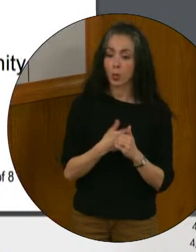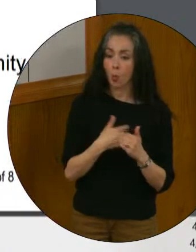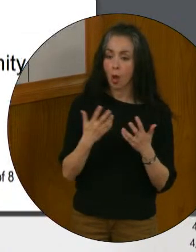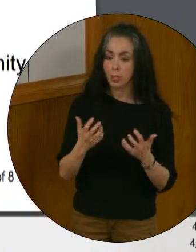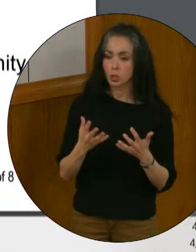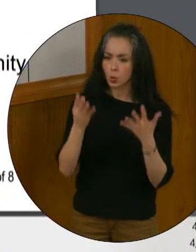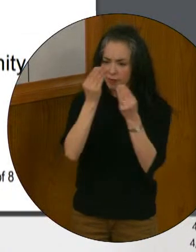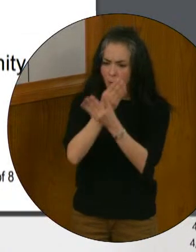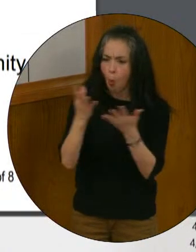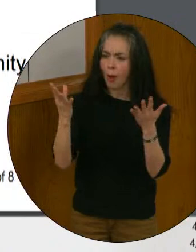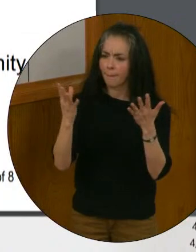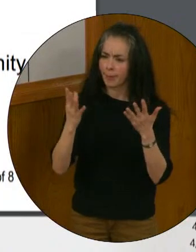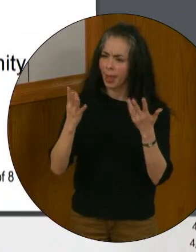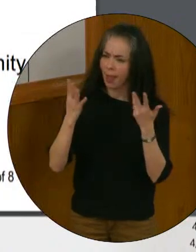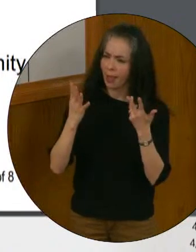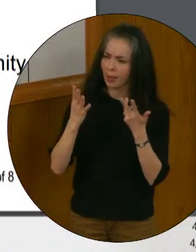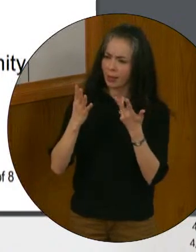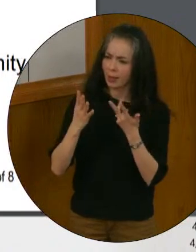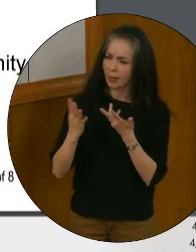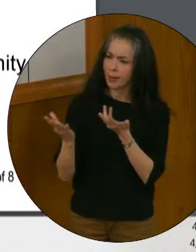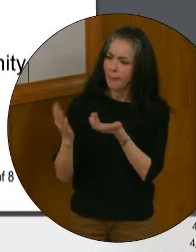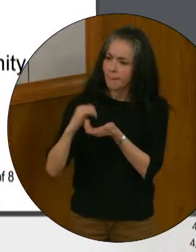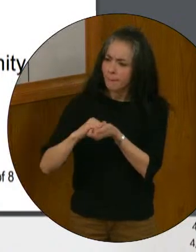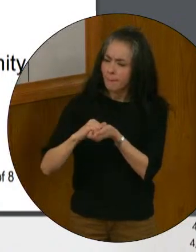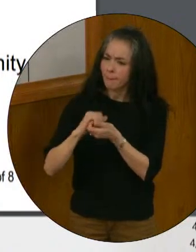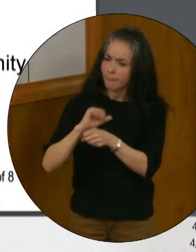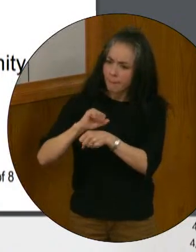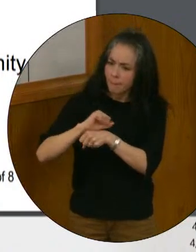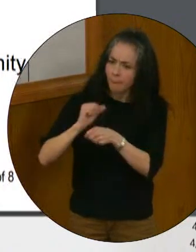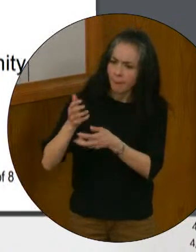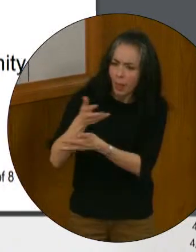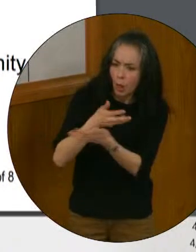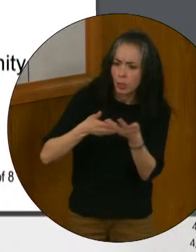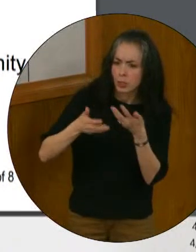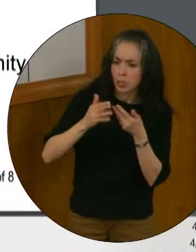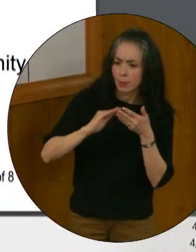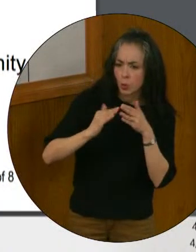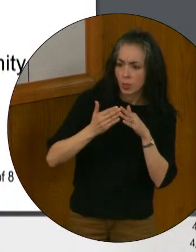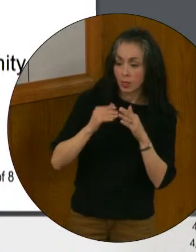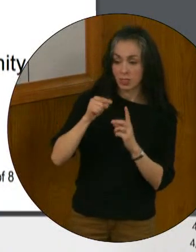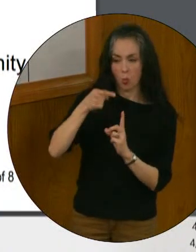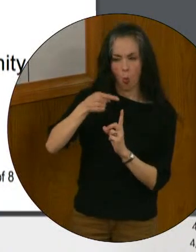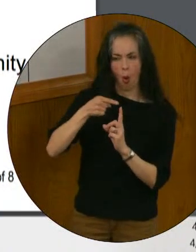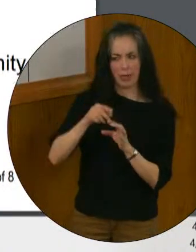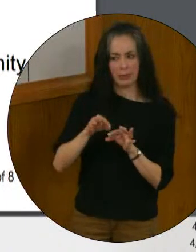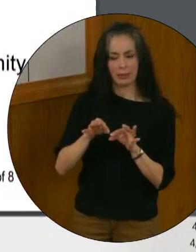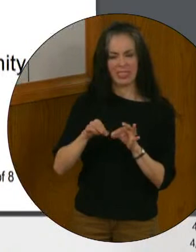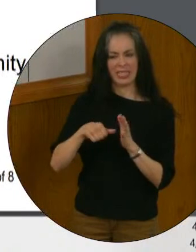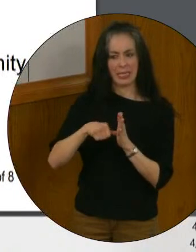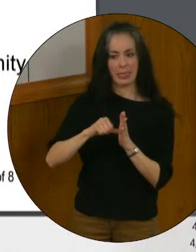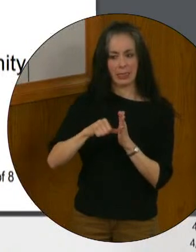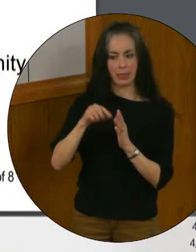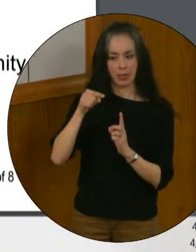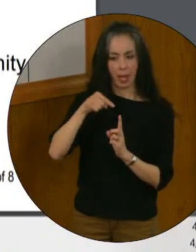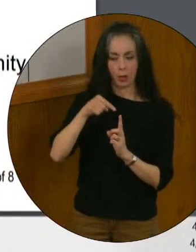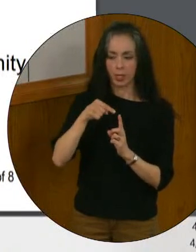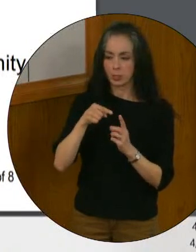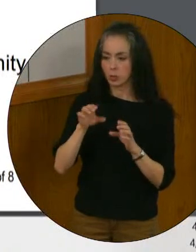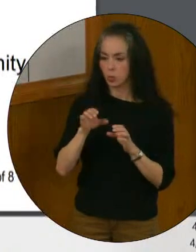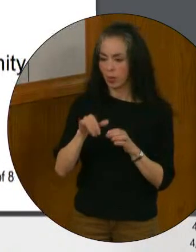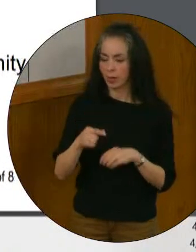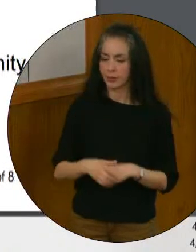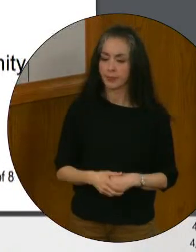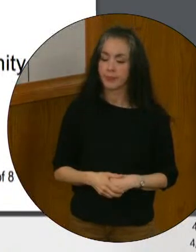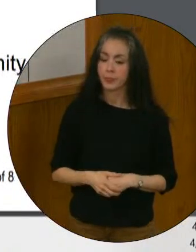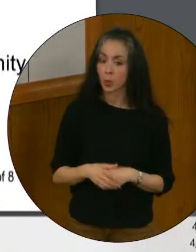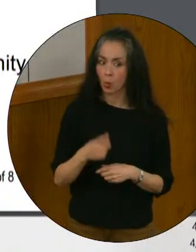inform and build on our community engagement. Well, this is one key area to do that in. All right,